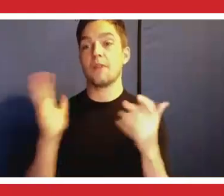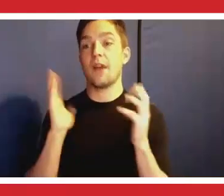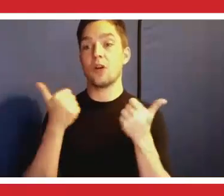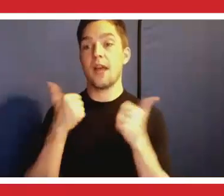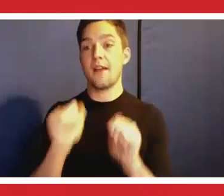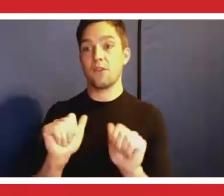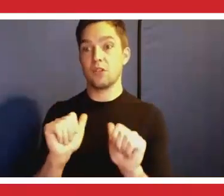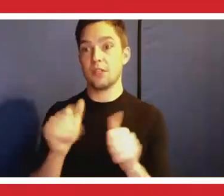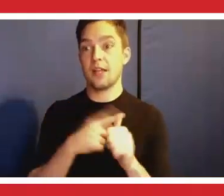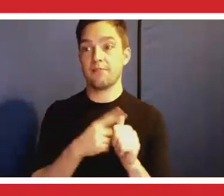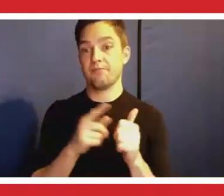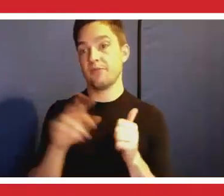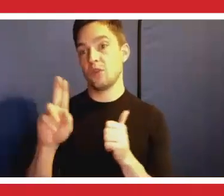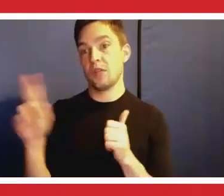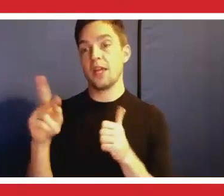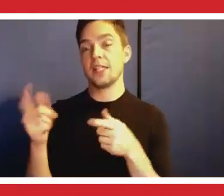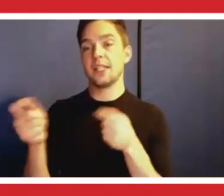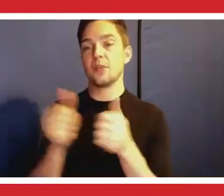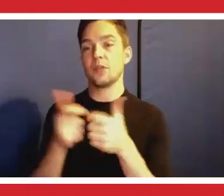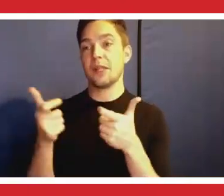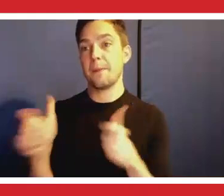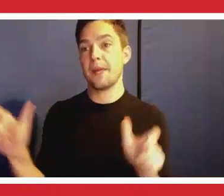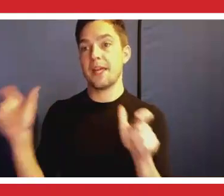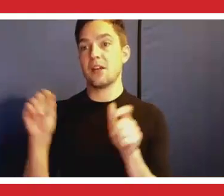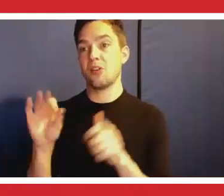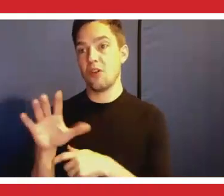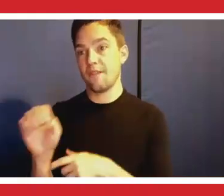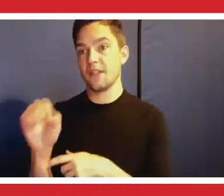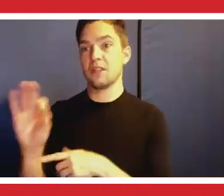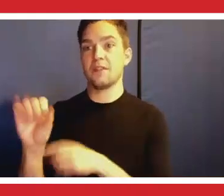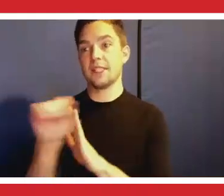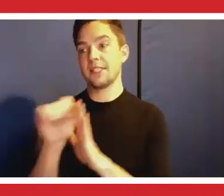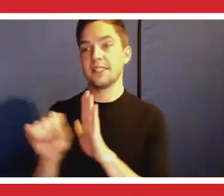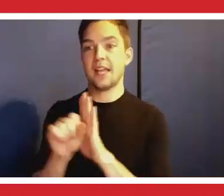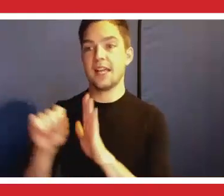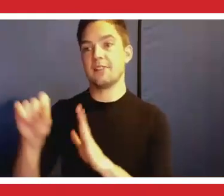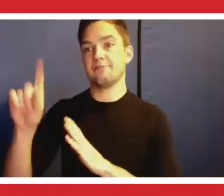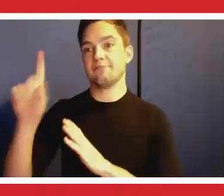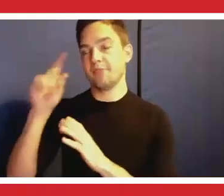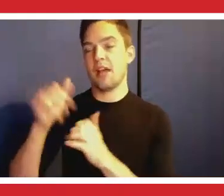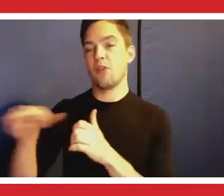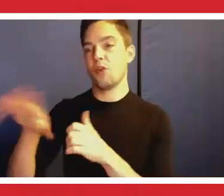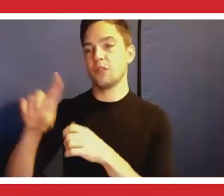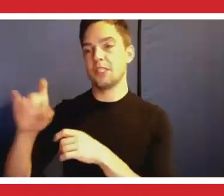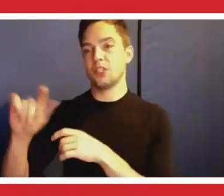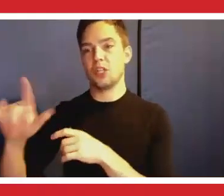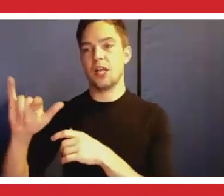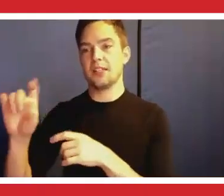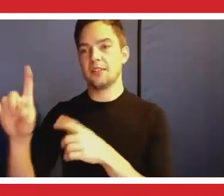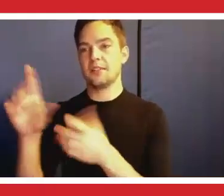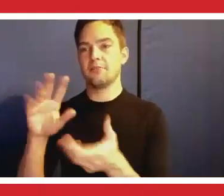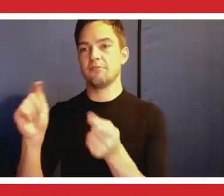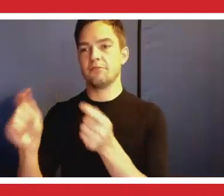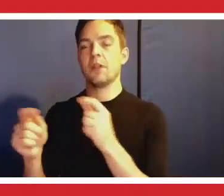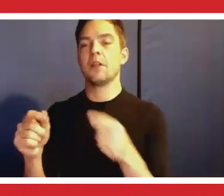UK into dealing with the big offices of state and how they could be digitized and used all the good ingredients that the